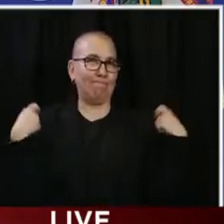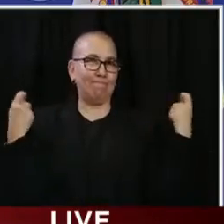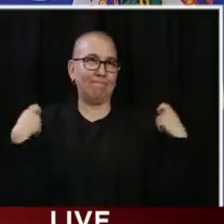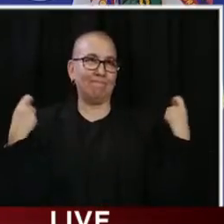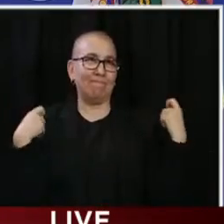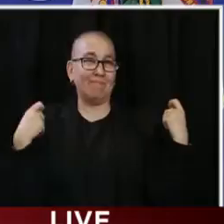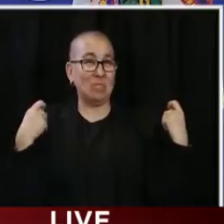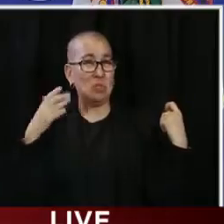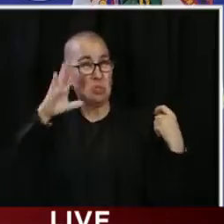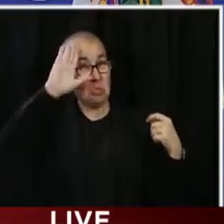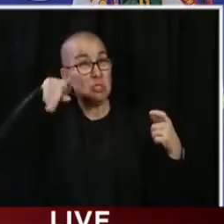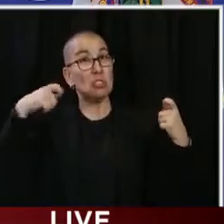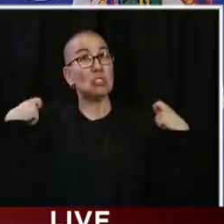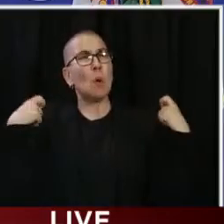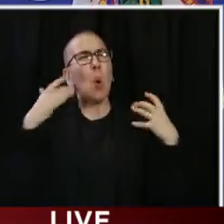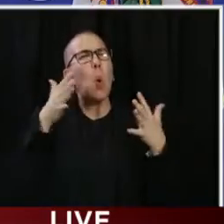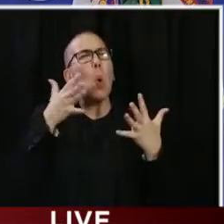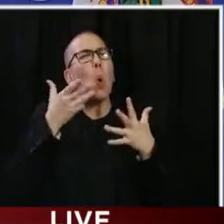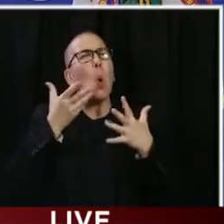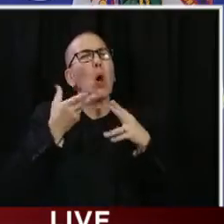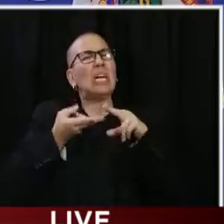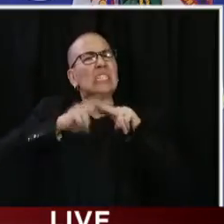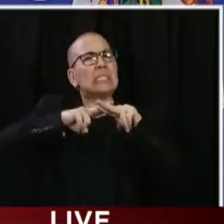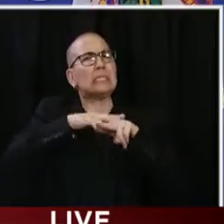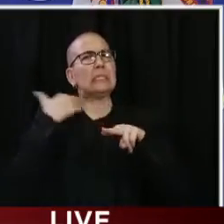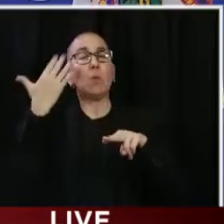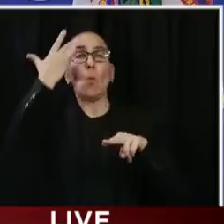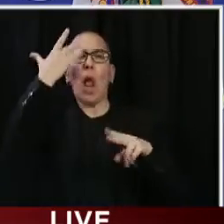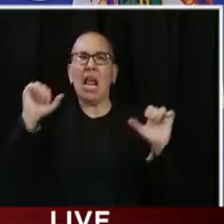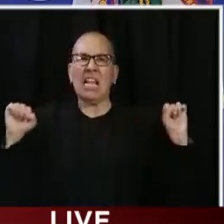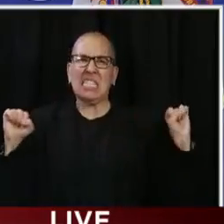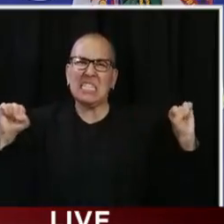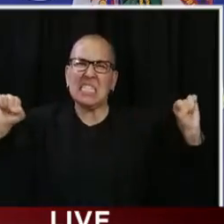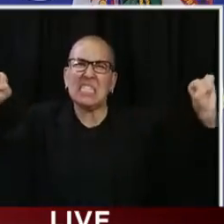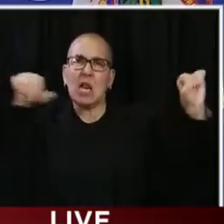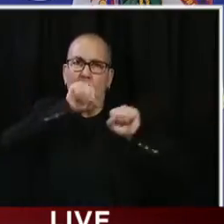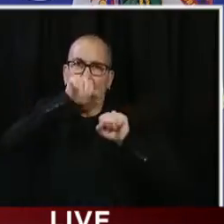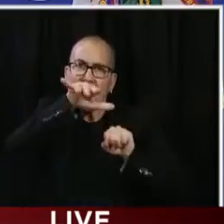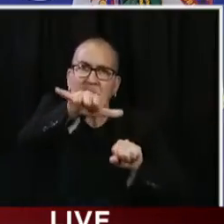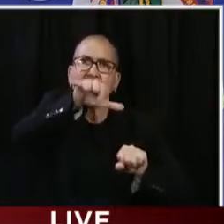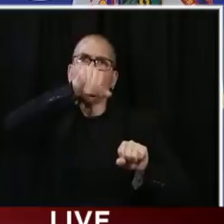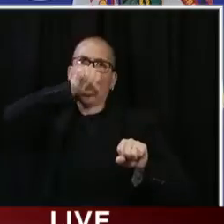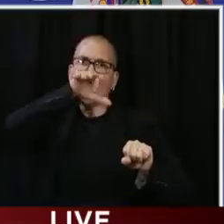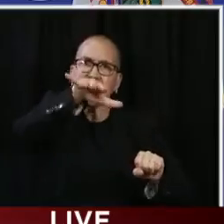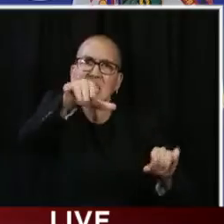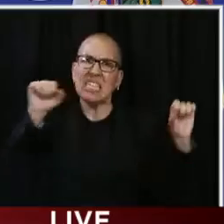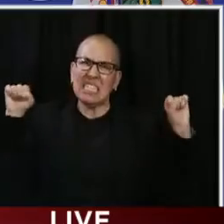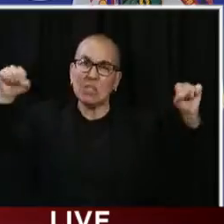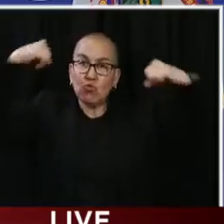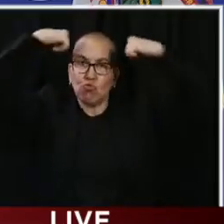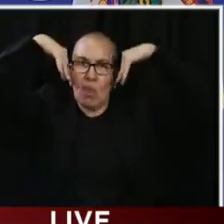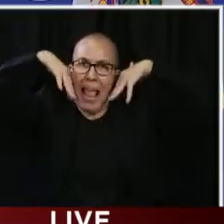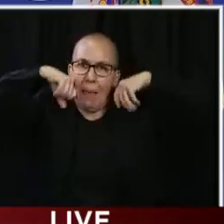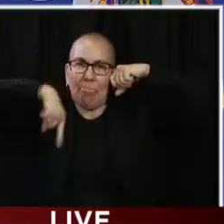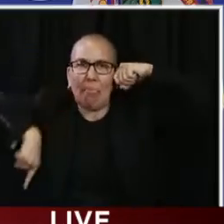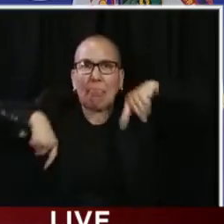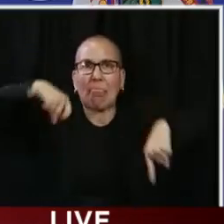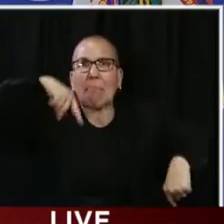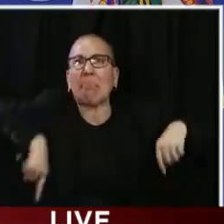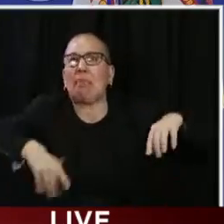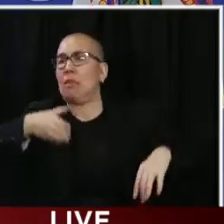the exertion, the heavy breathing, the sweat, and things like that. So gyms will come in that next phase. It'll be indoors and outdoors, of